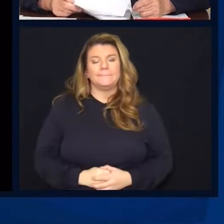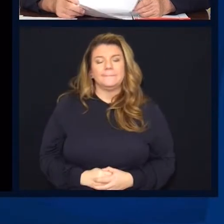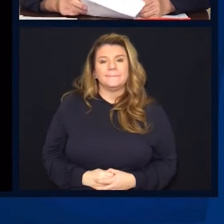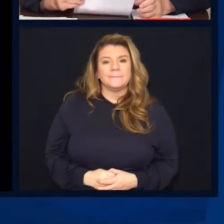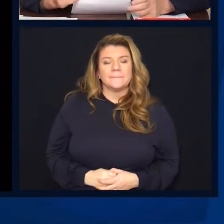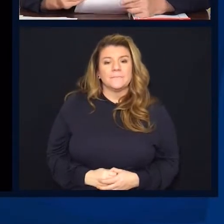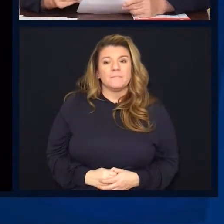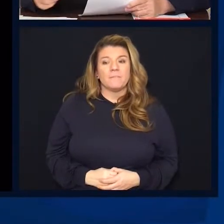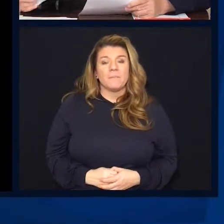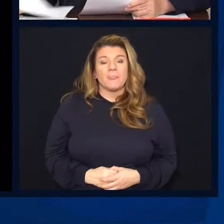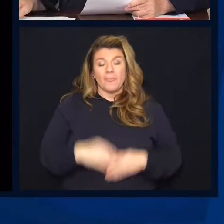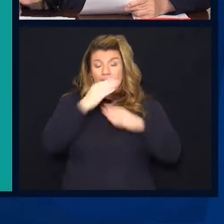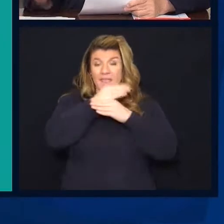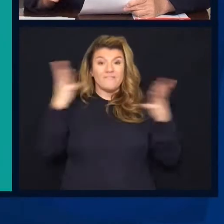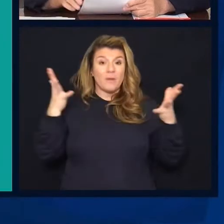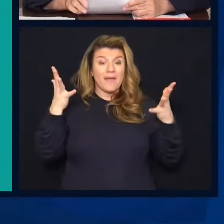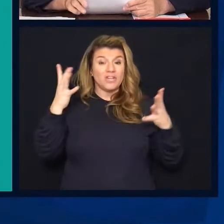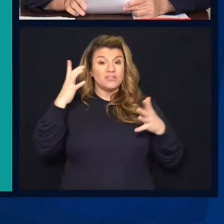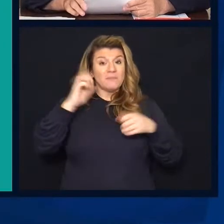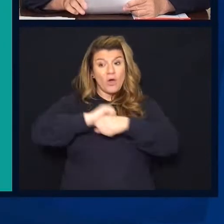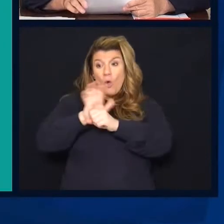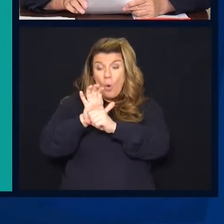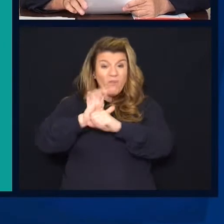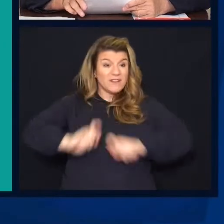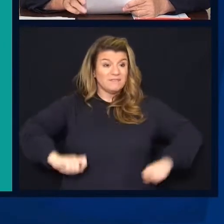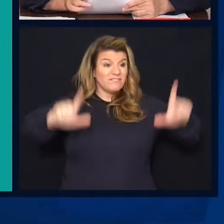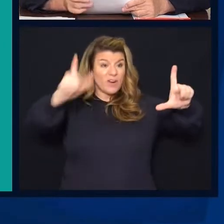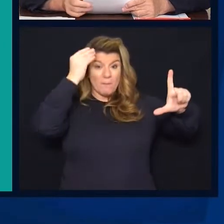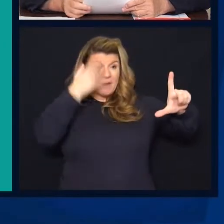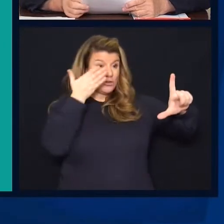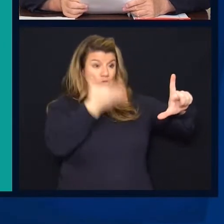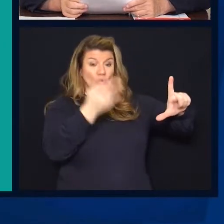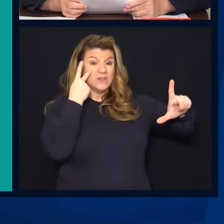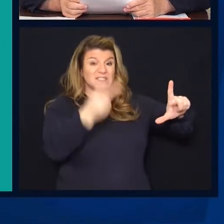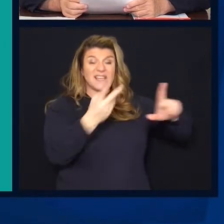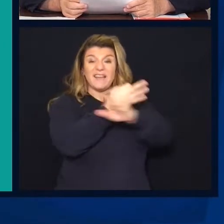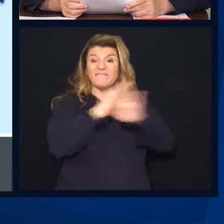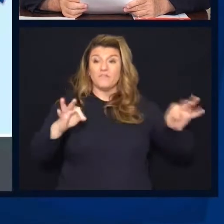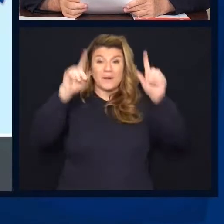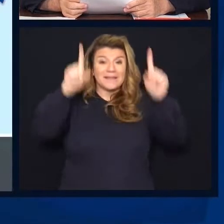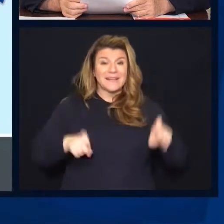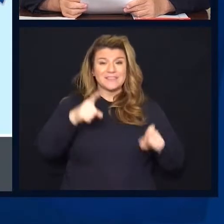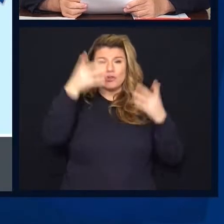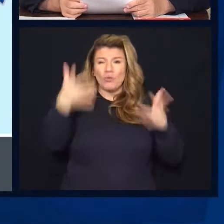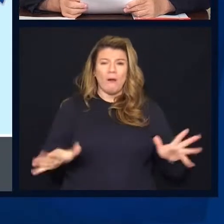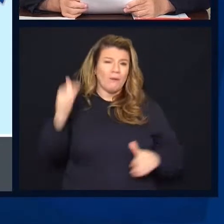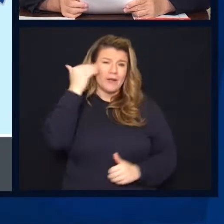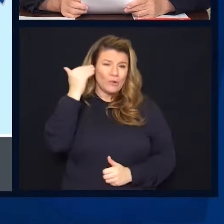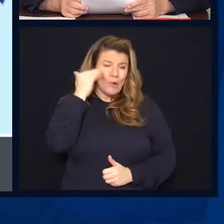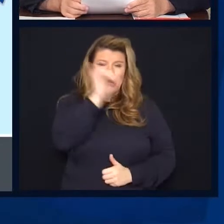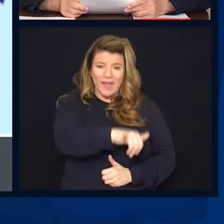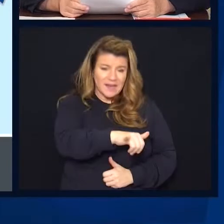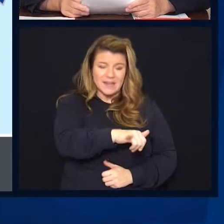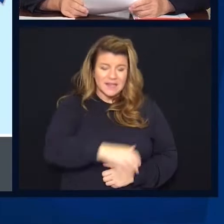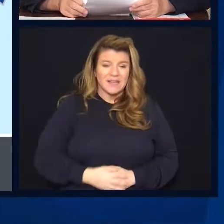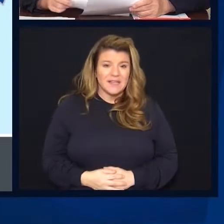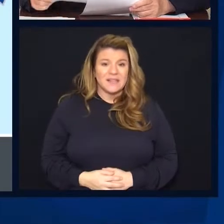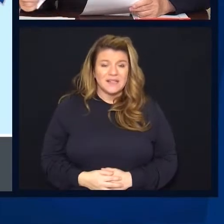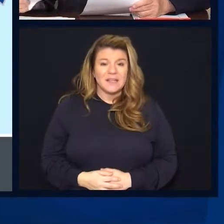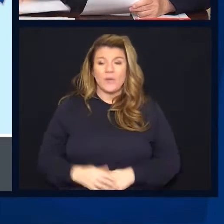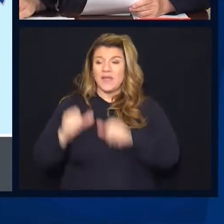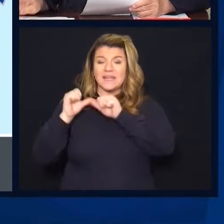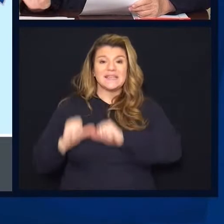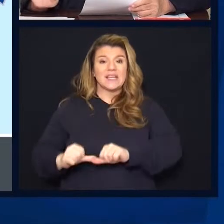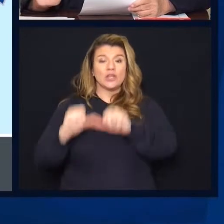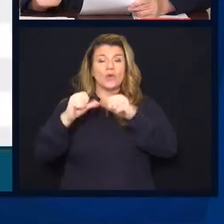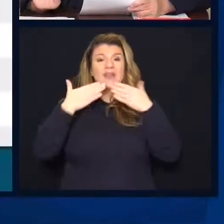All the information on the COVID line is up there. All the stuff about free testing, you know all of that. We continue